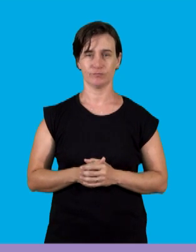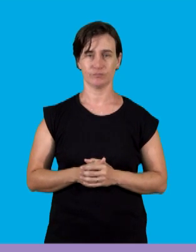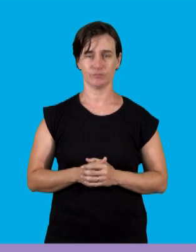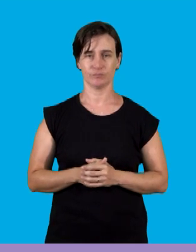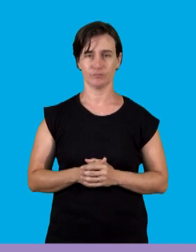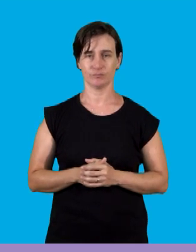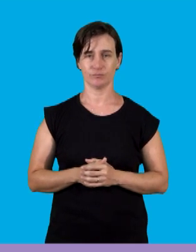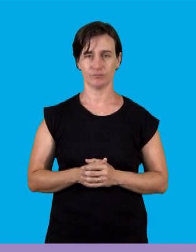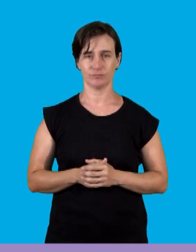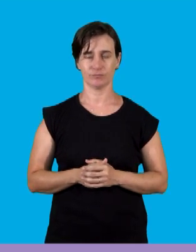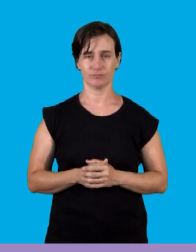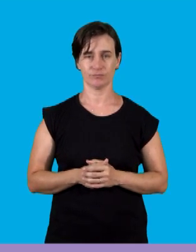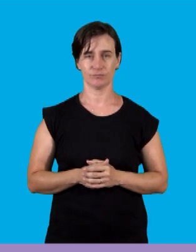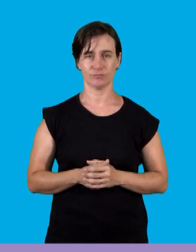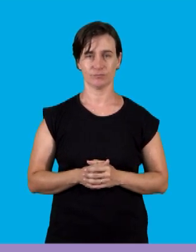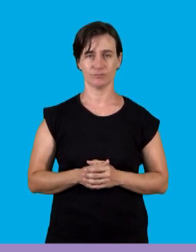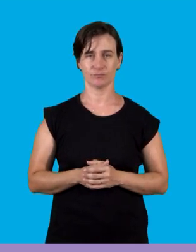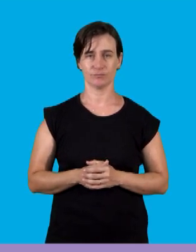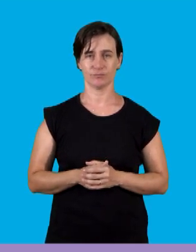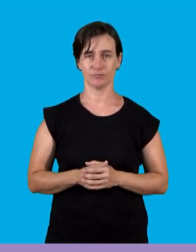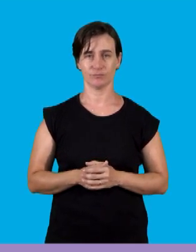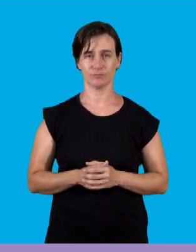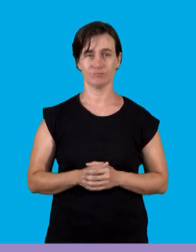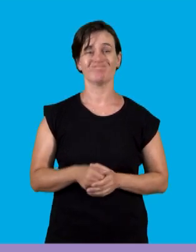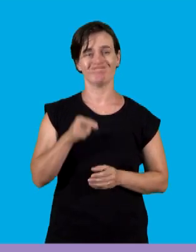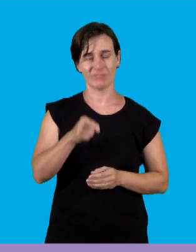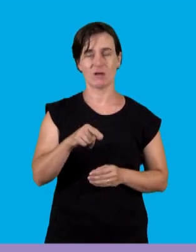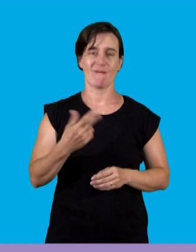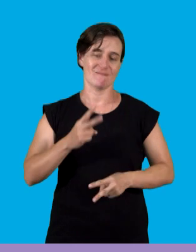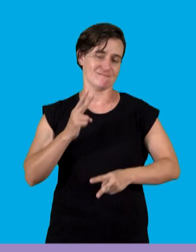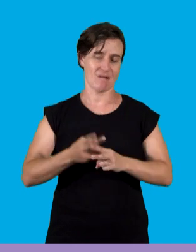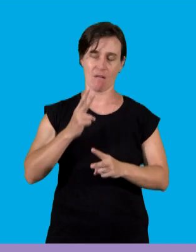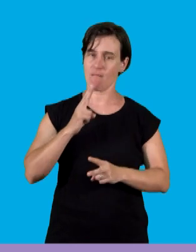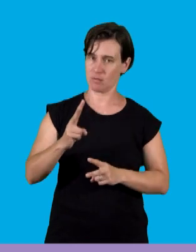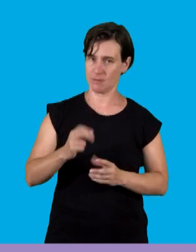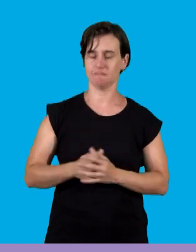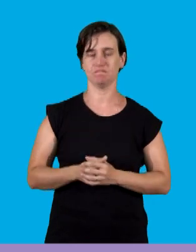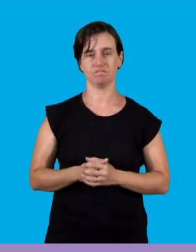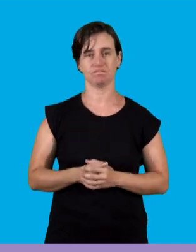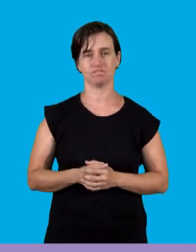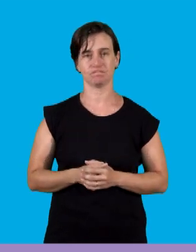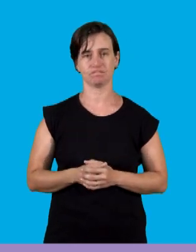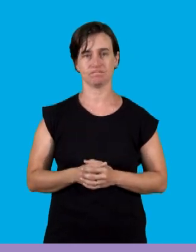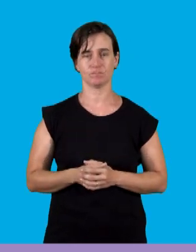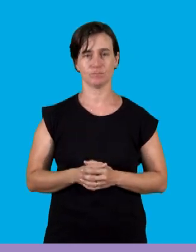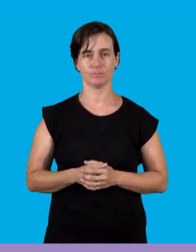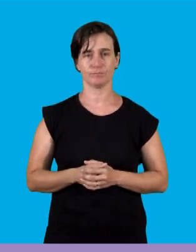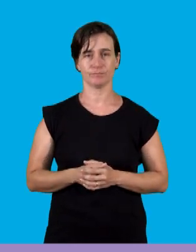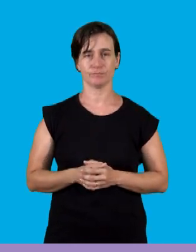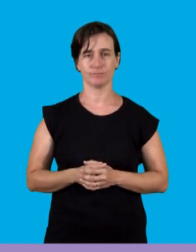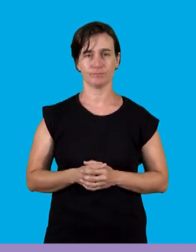our 5 squared. And that is our final answer there.